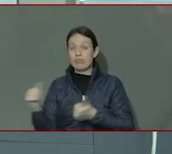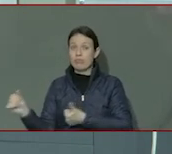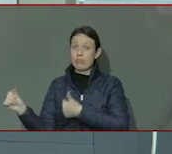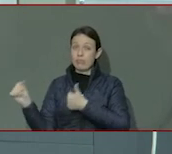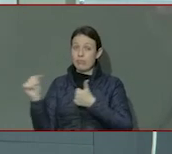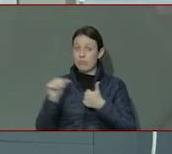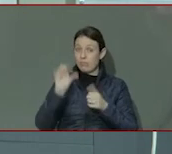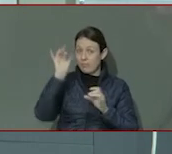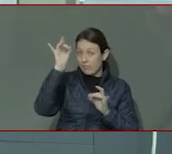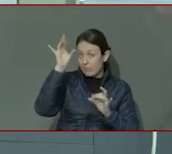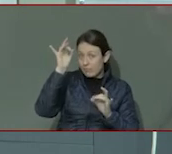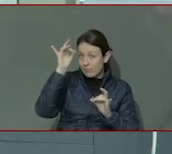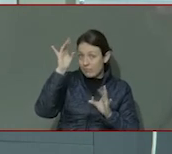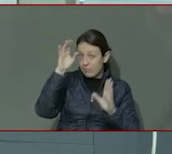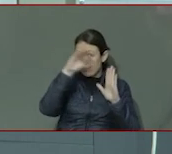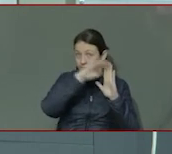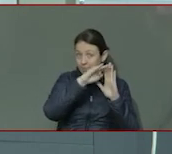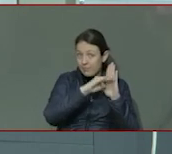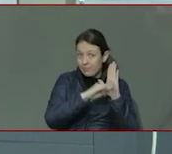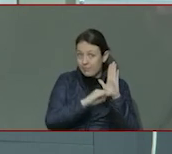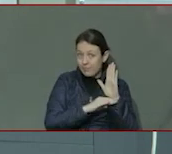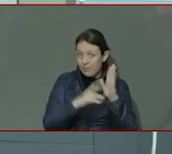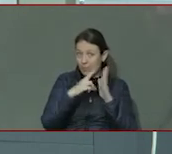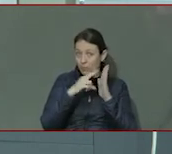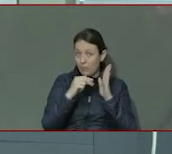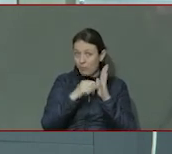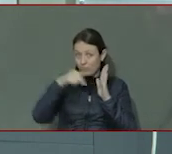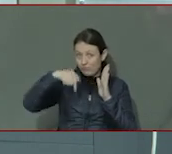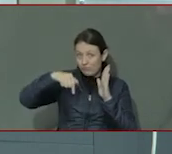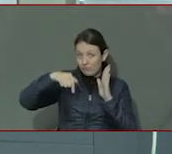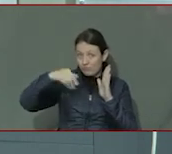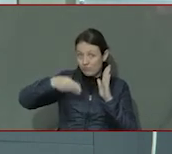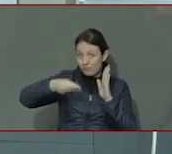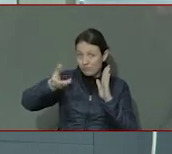sheet in the notes from today.